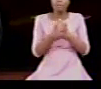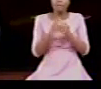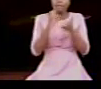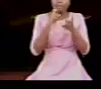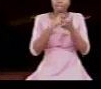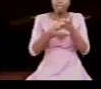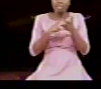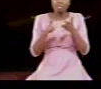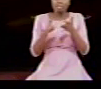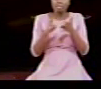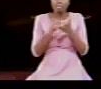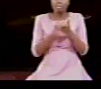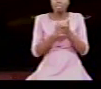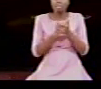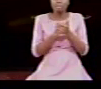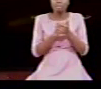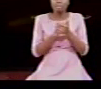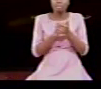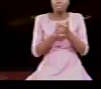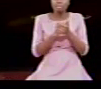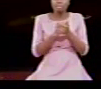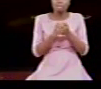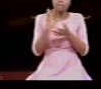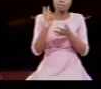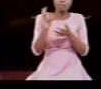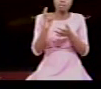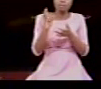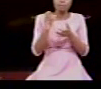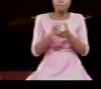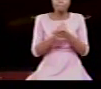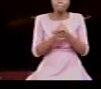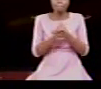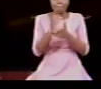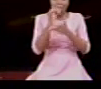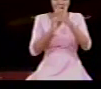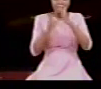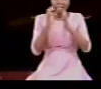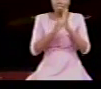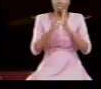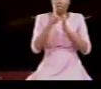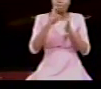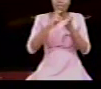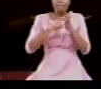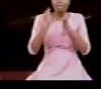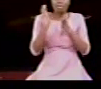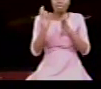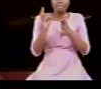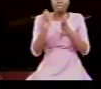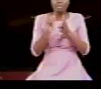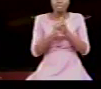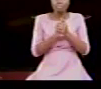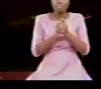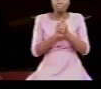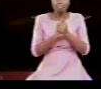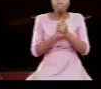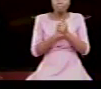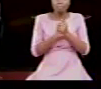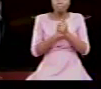read from verse 16. Isaiah chapter 1, read verse 16. Open your